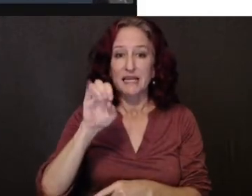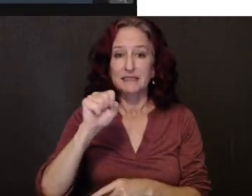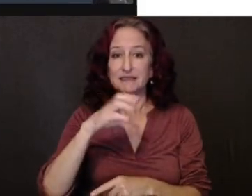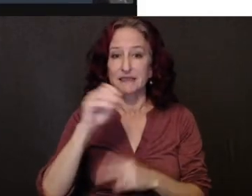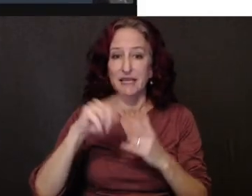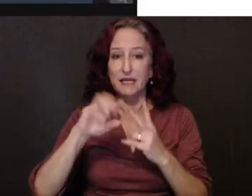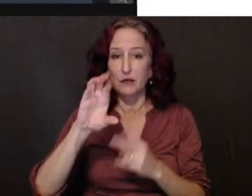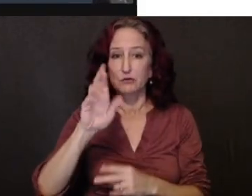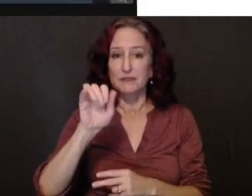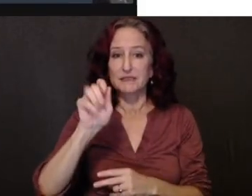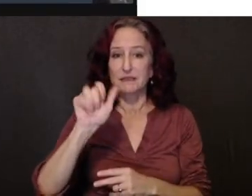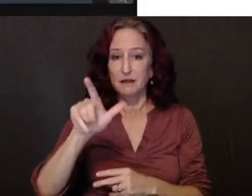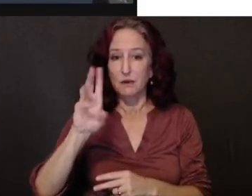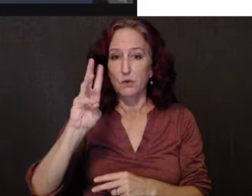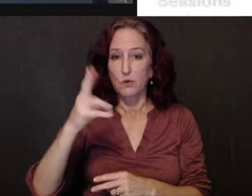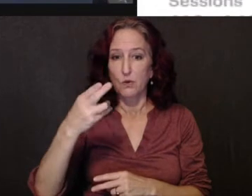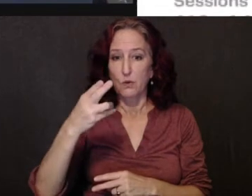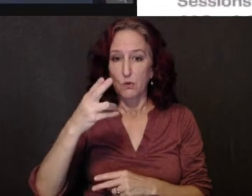chefs.